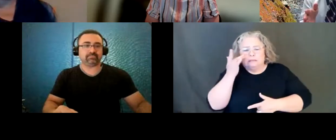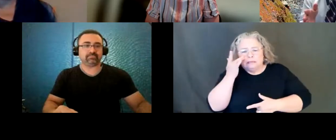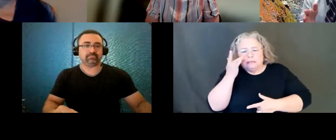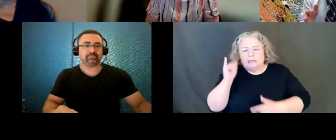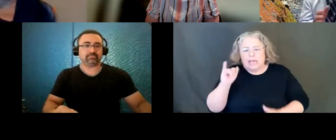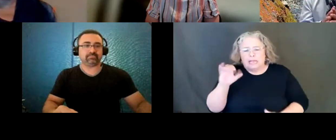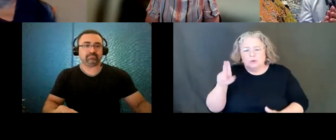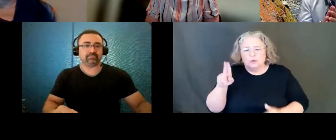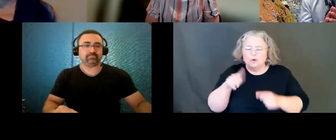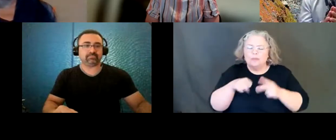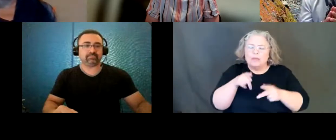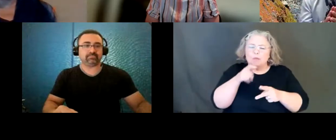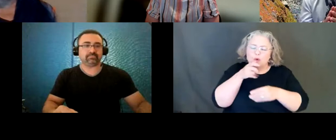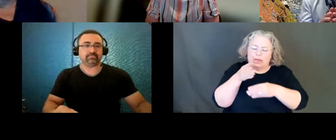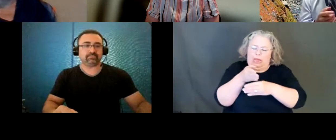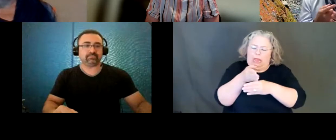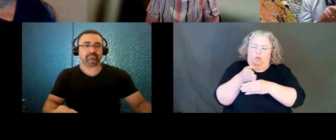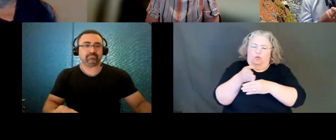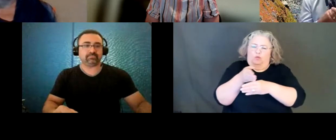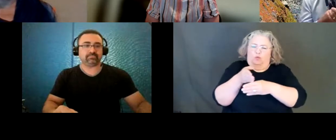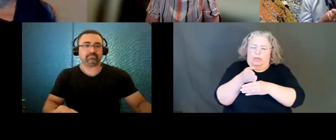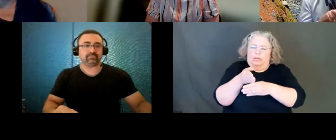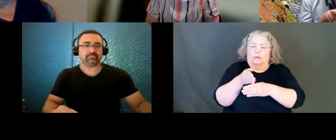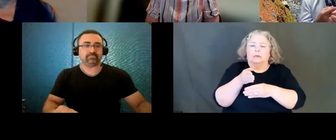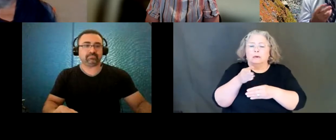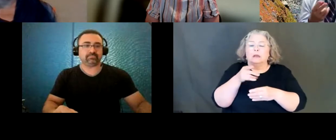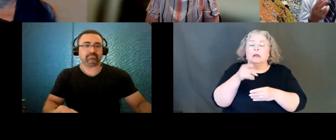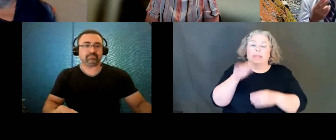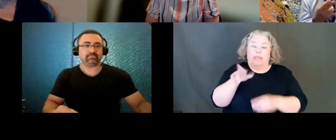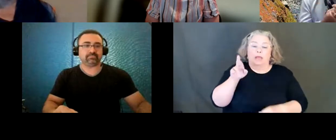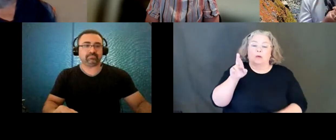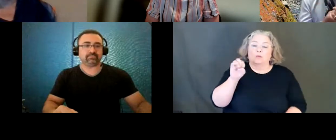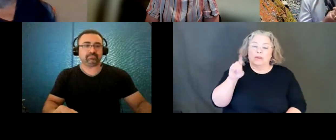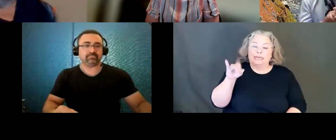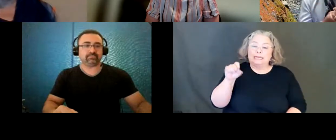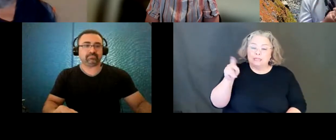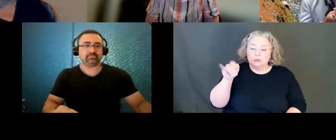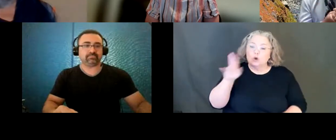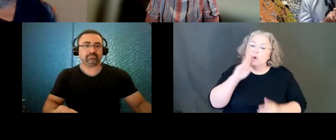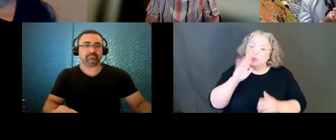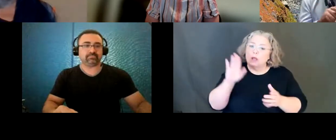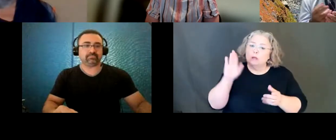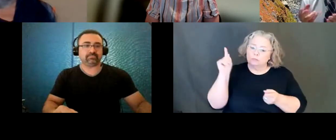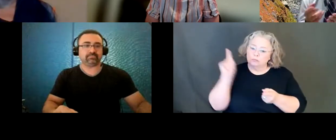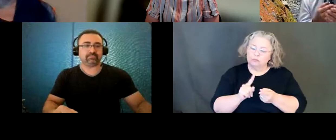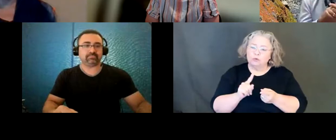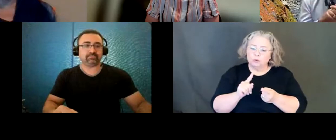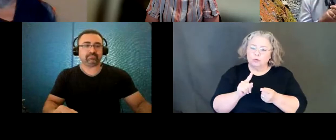in between people in the hospital, and it will shorten their illness as well as decrease